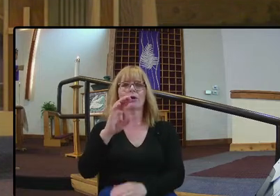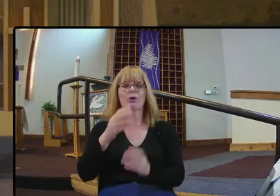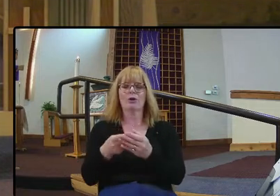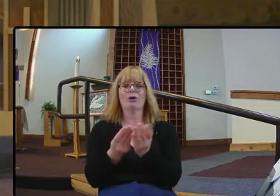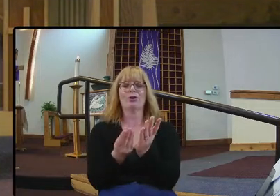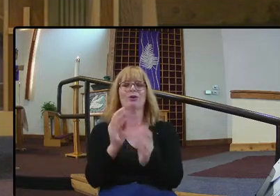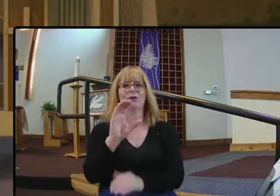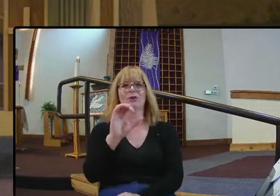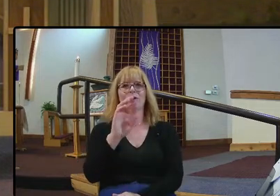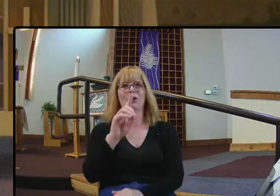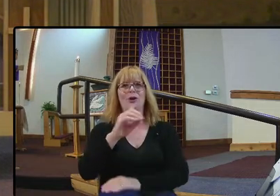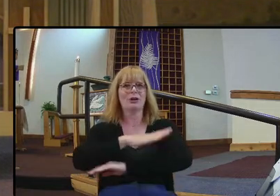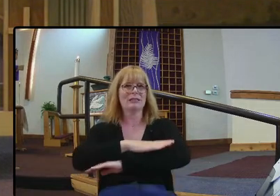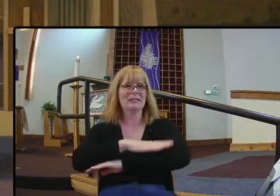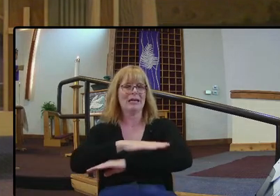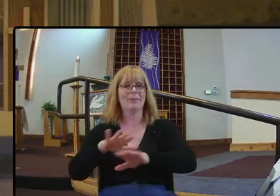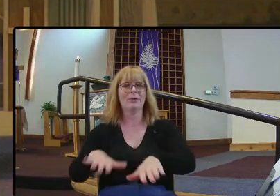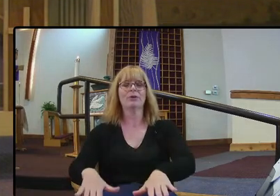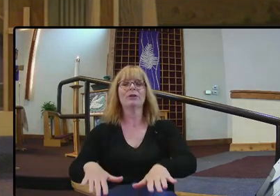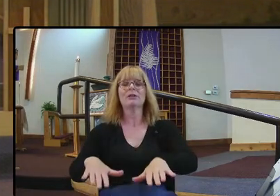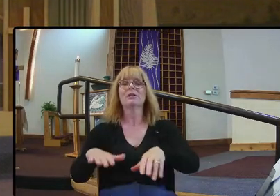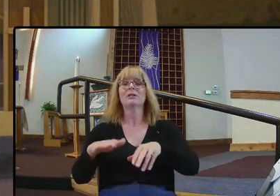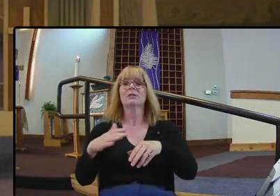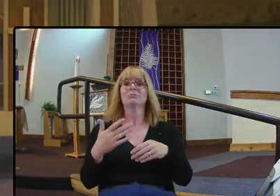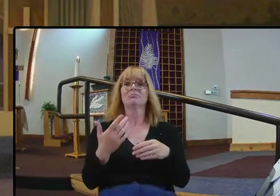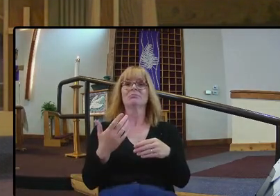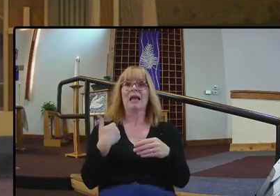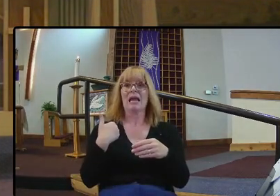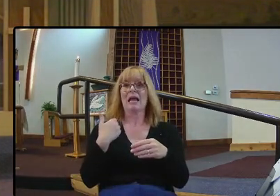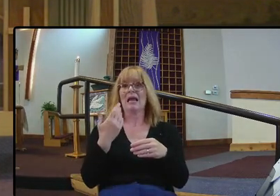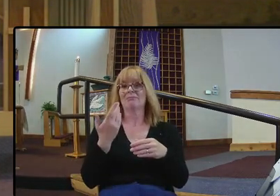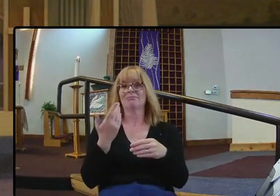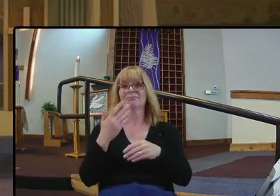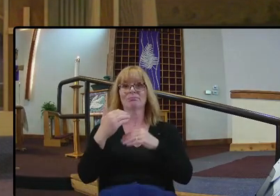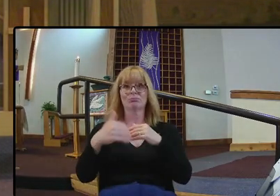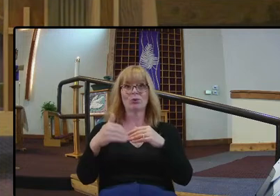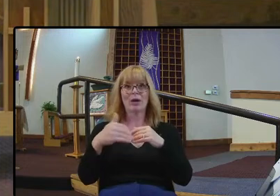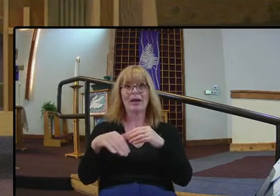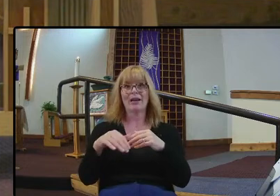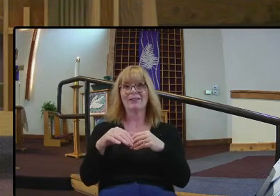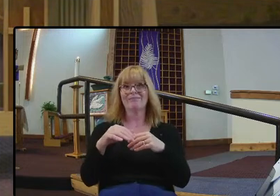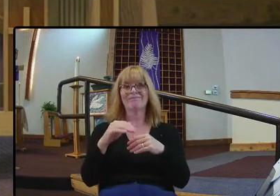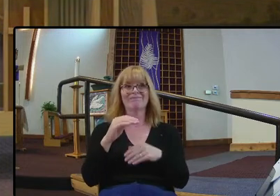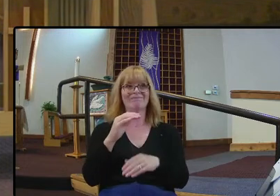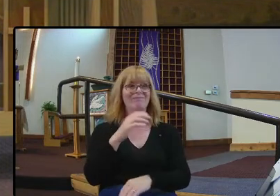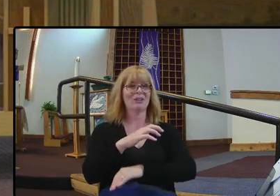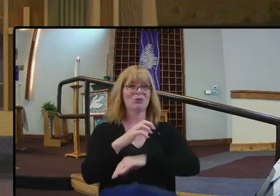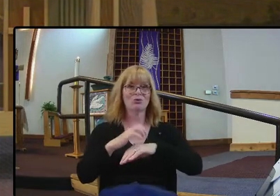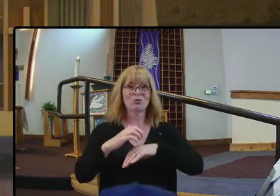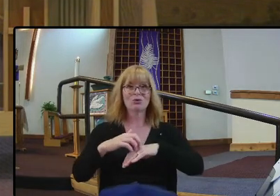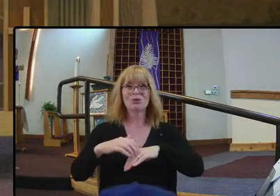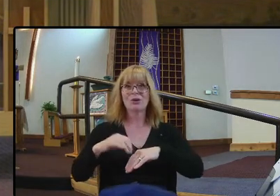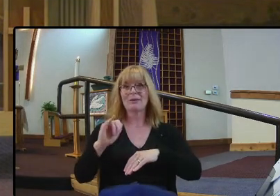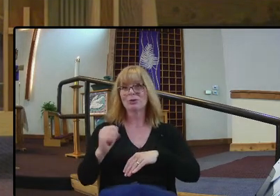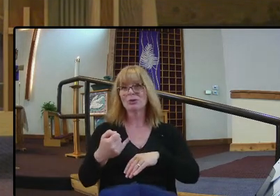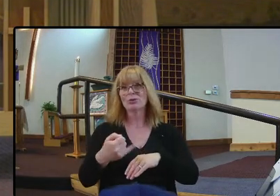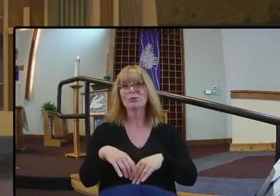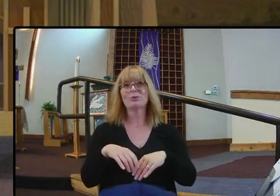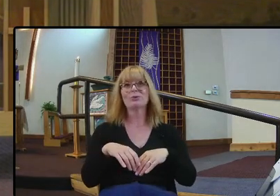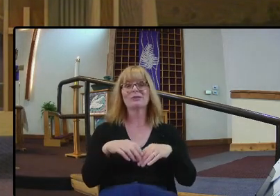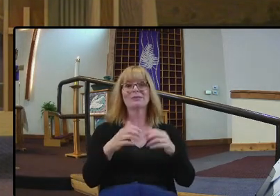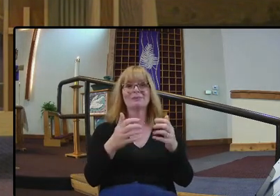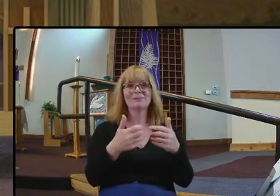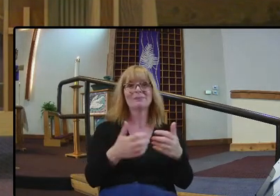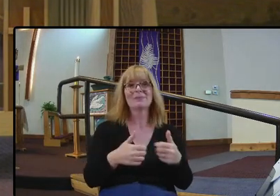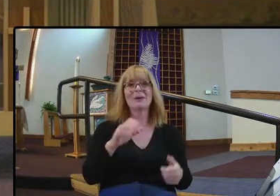the table had a loaf of bread and some Welch's grape juice and brisket and